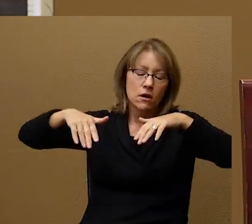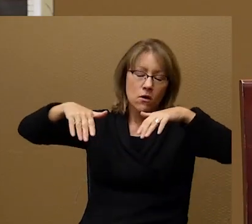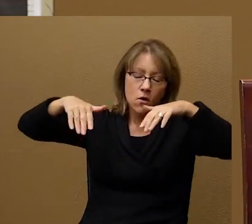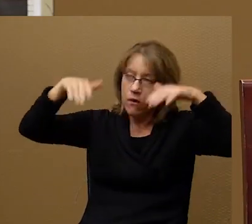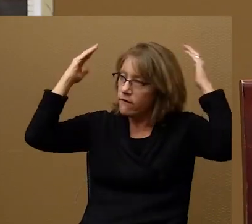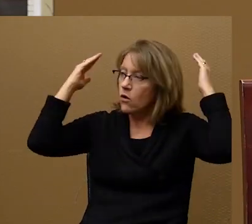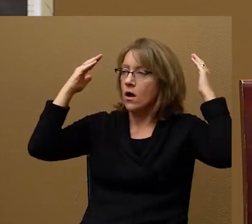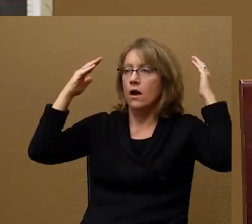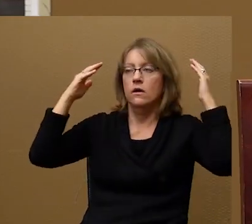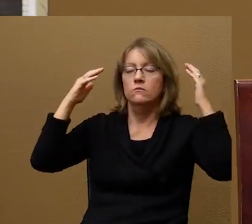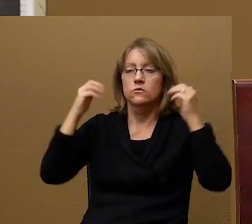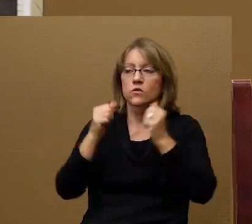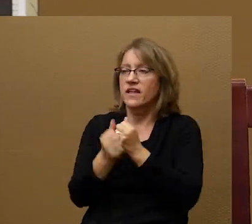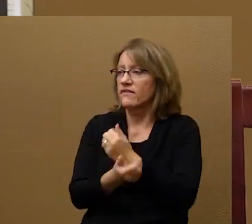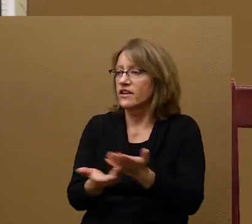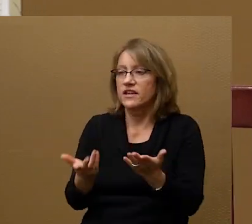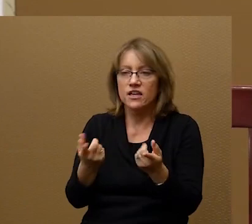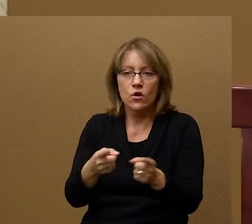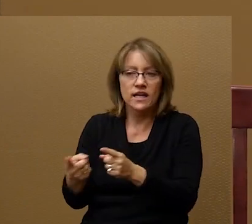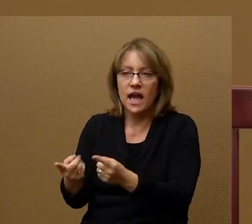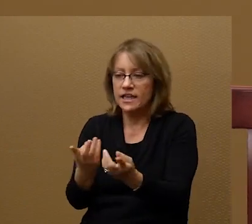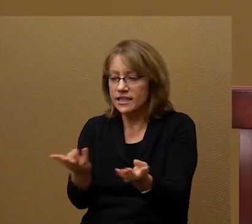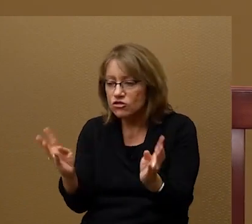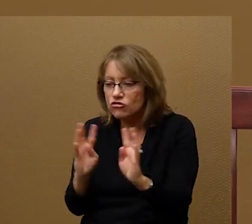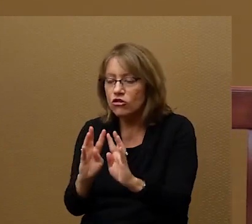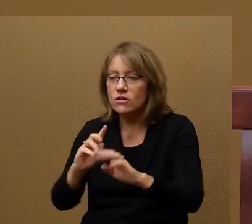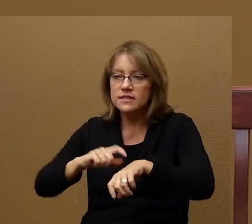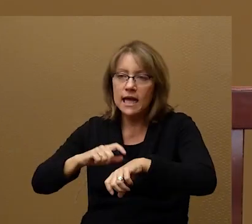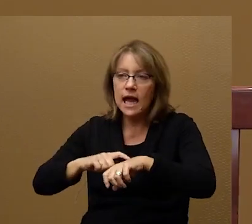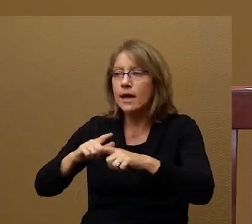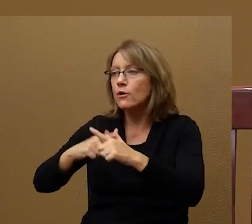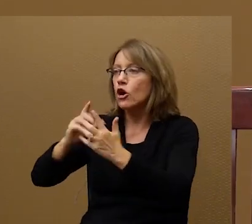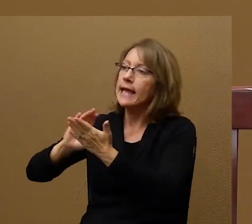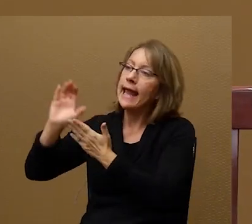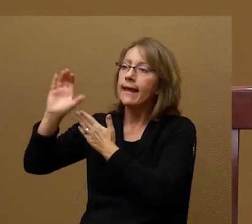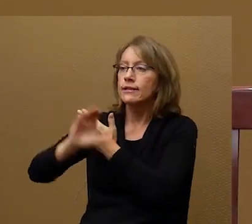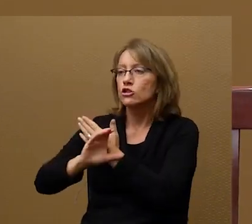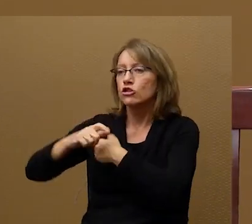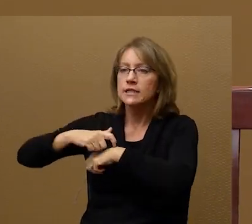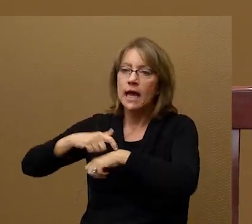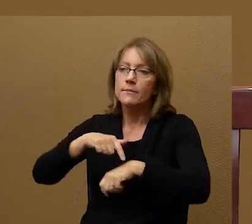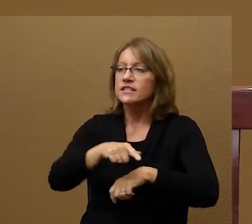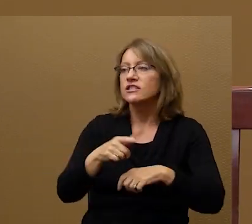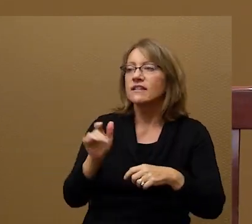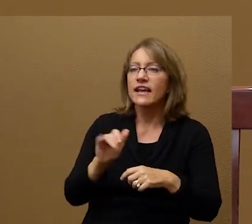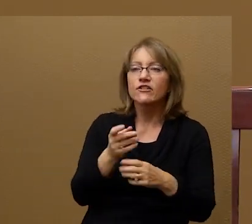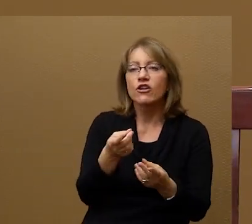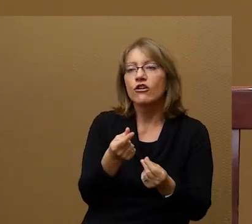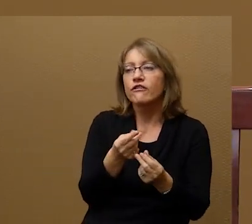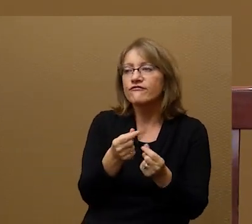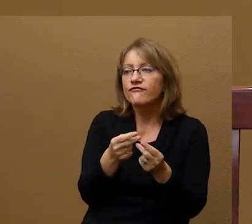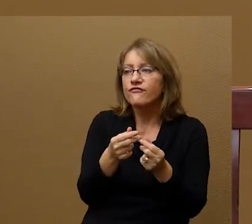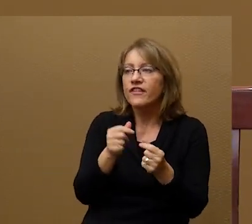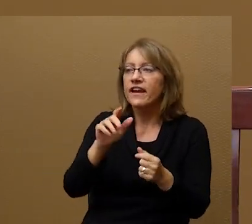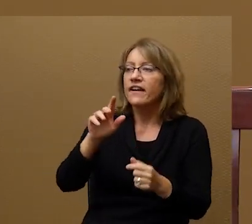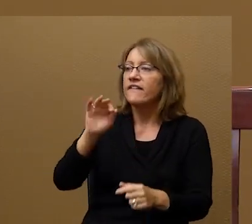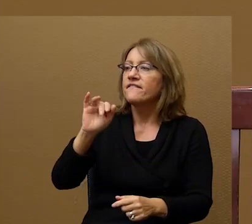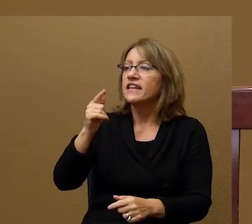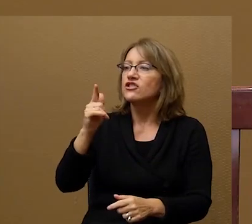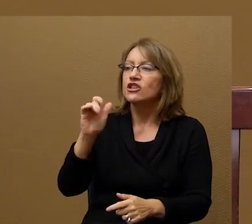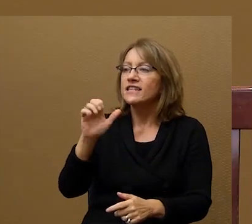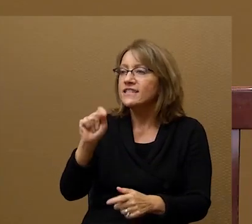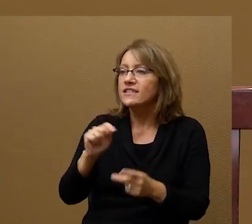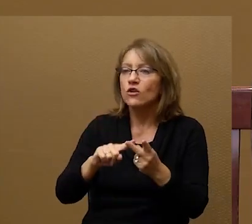is happening during circle time or that calendar time, and it's like their fidget. It's like their a cush ball that they